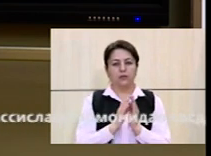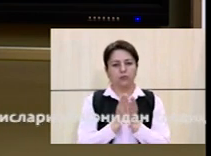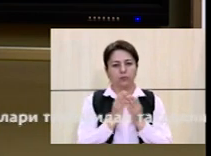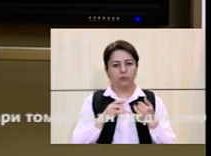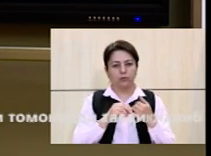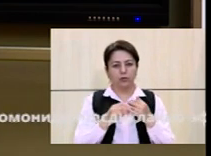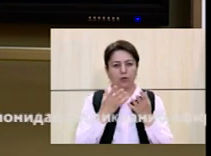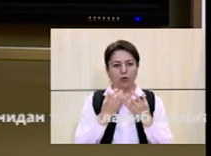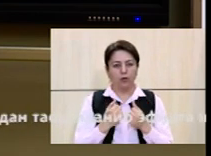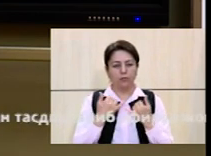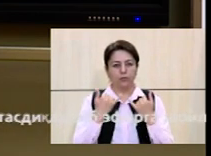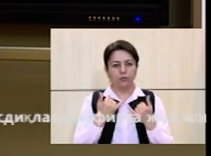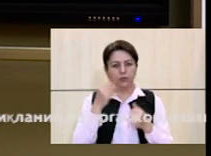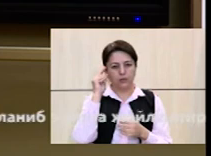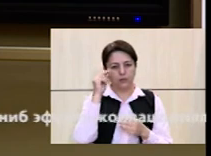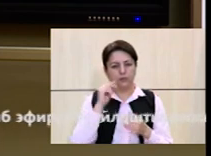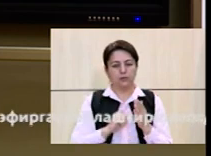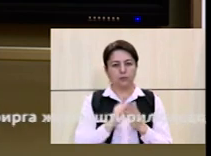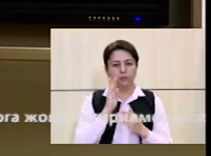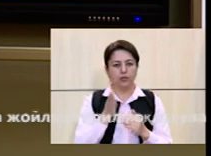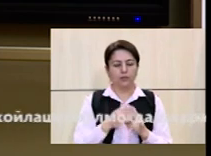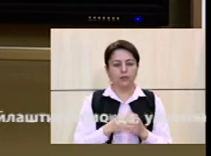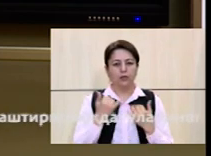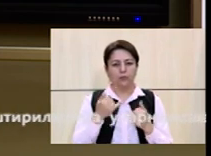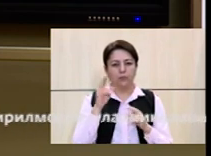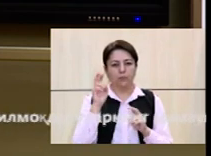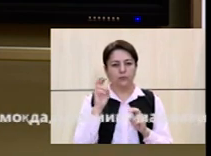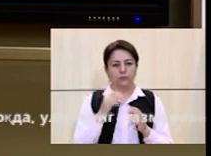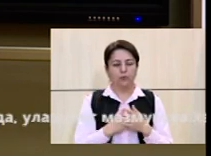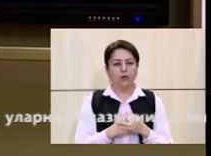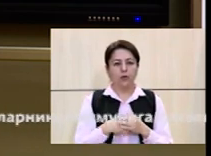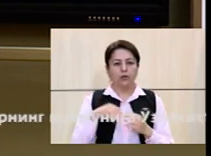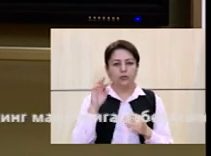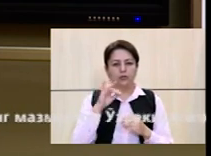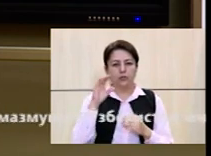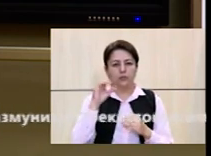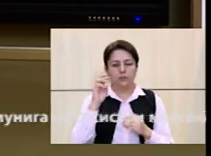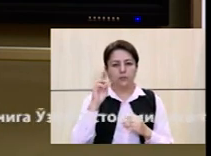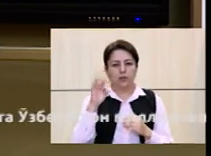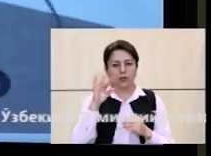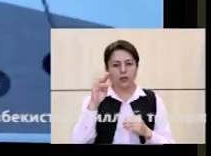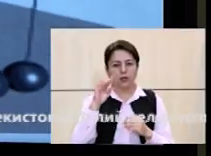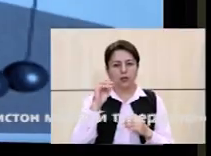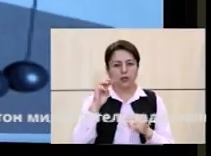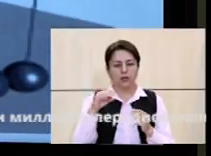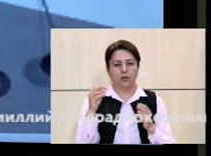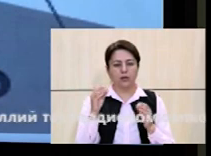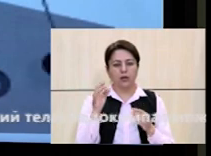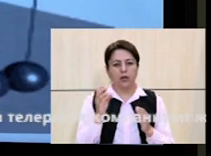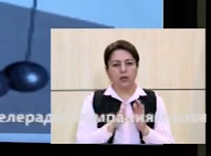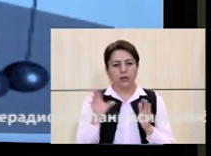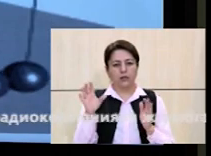olib, bugungi darsimizni boshlaymiz. Bugungi mavzuimiz jism kinetik energiyasining tezligi